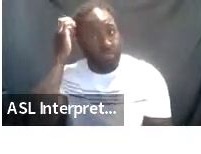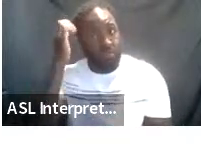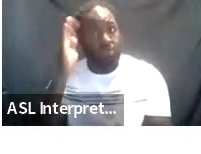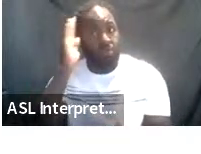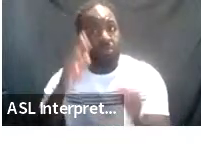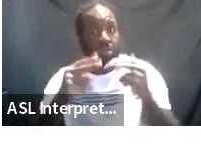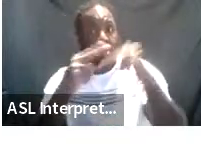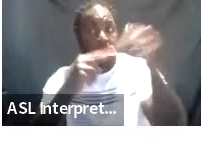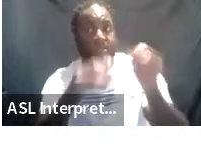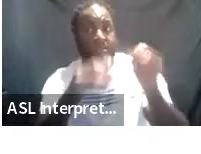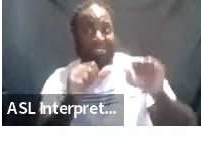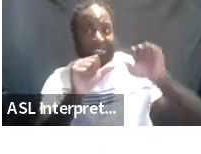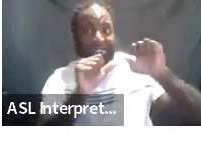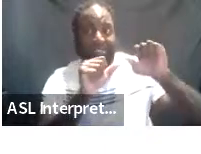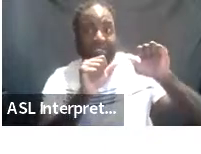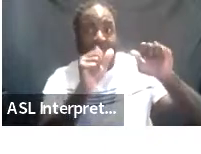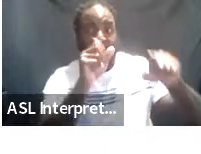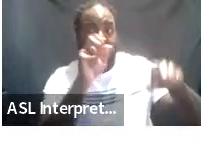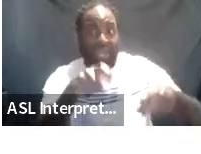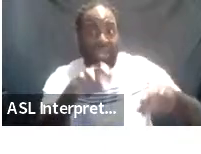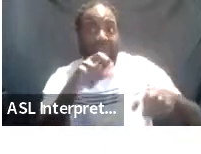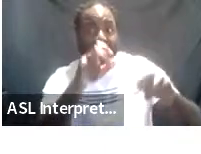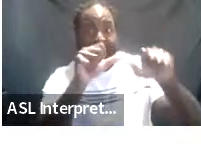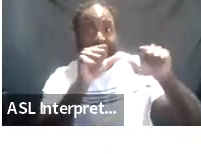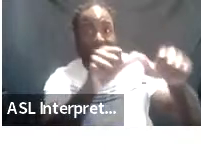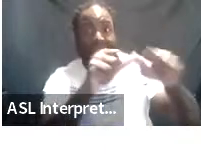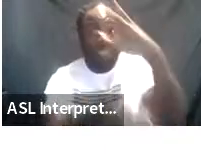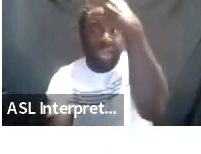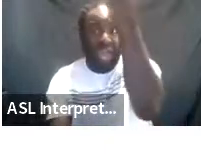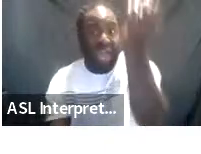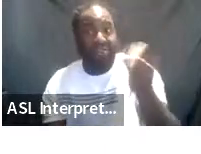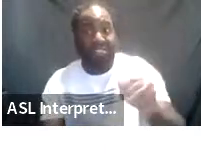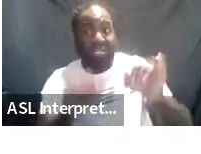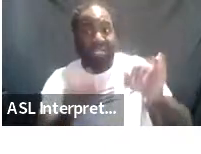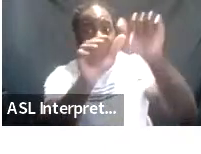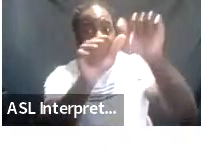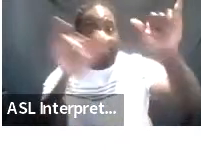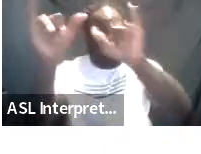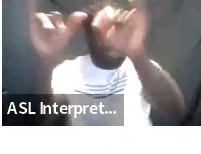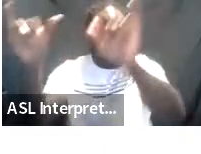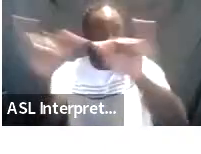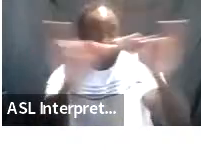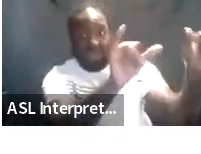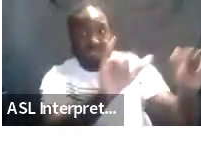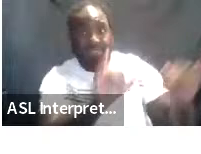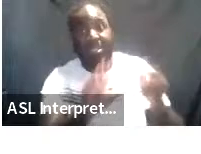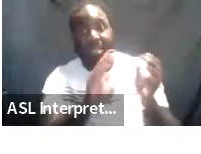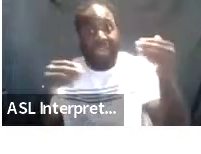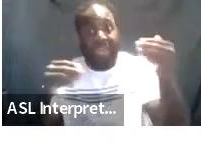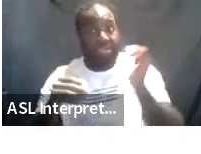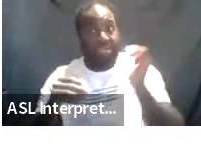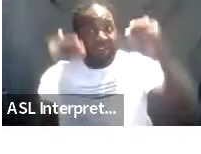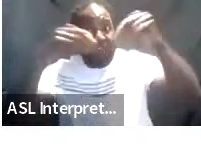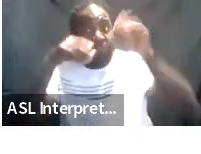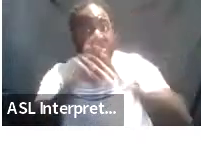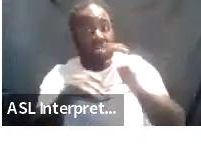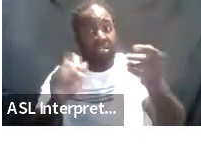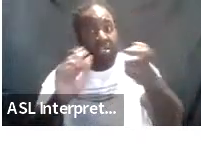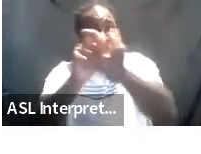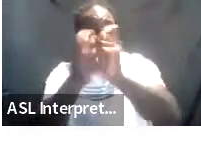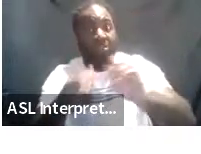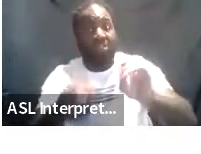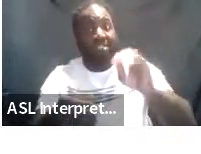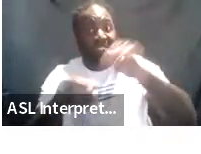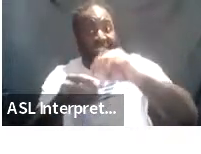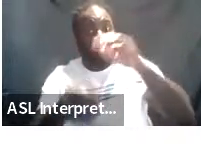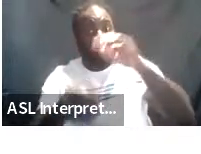buildings have to maintain the exterior dimensions and we're just focused on converting the interior, or